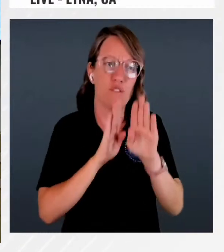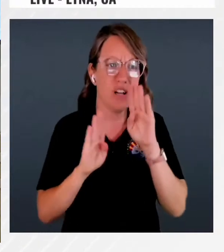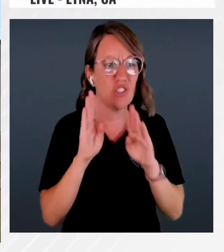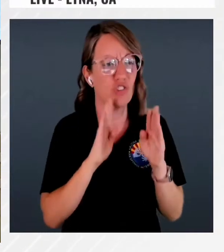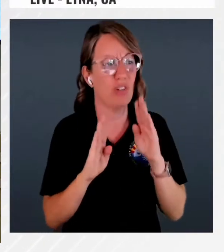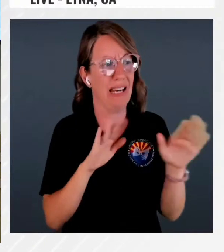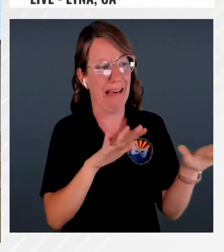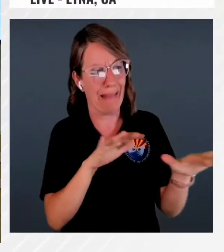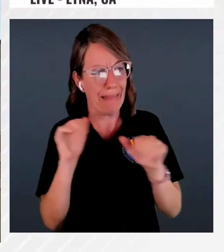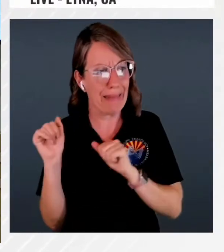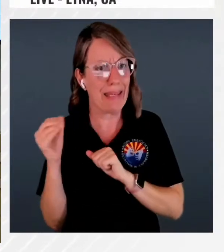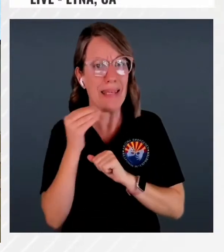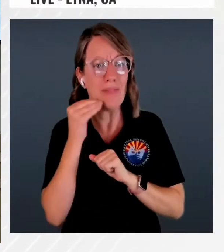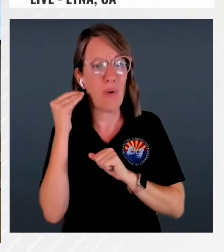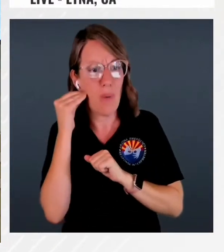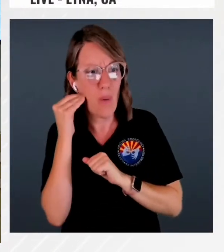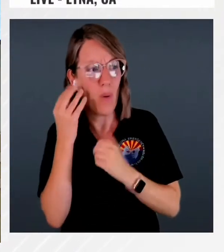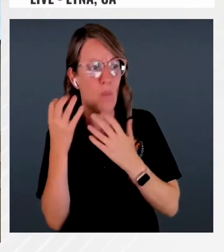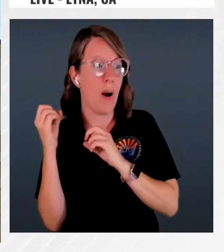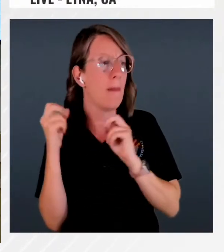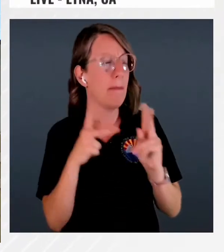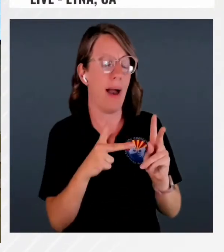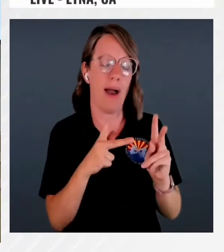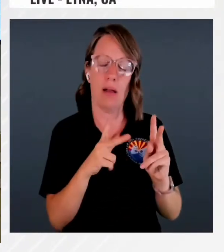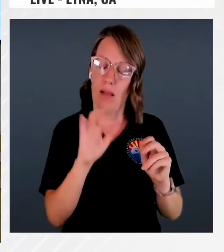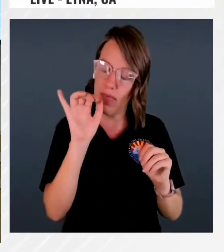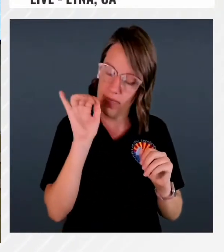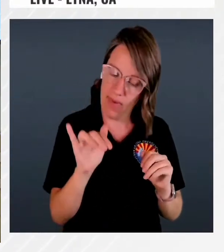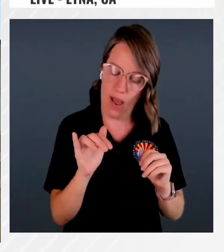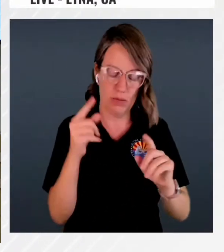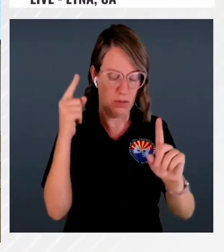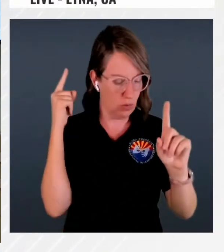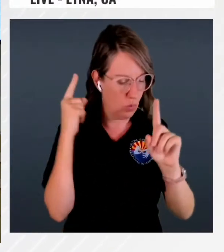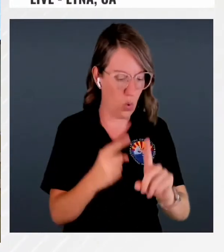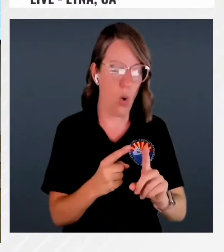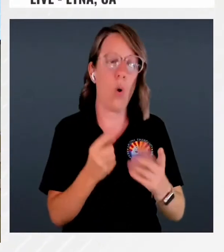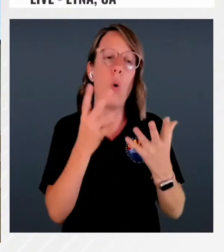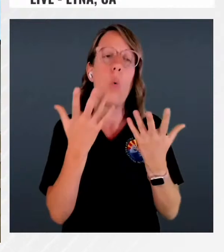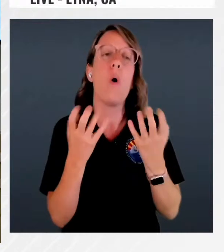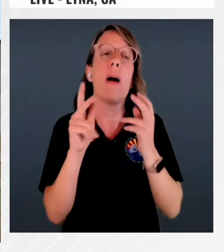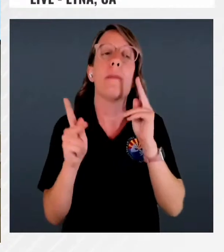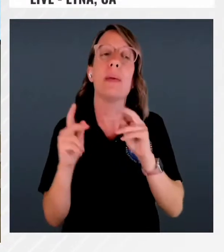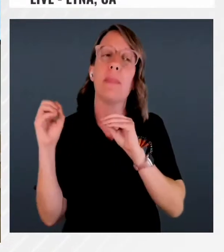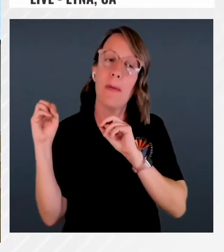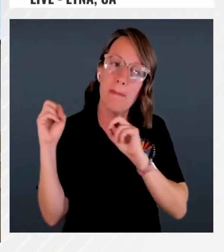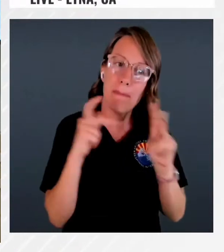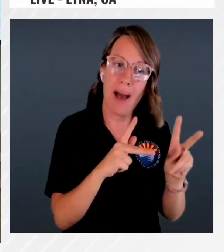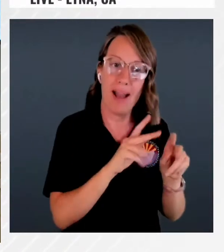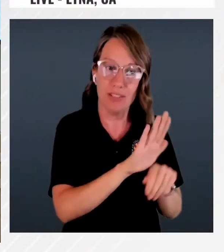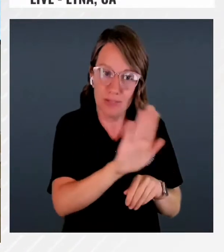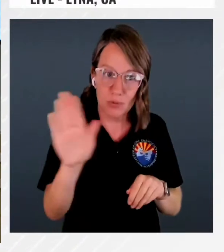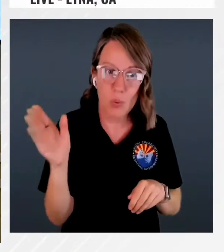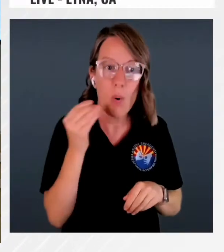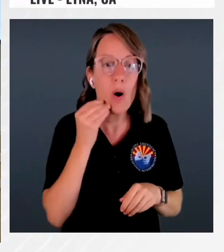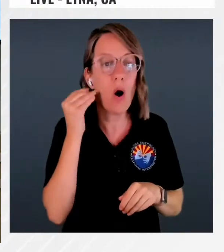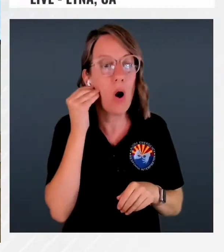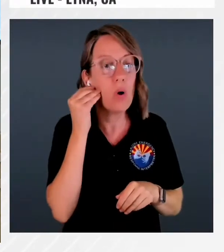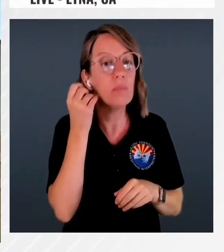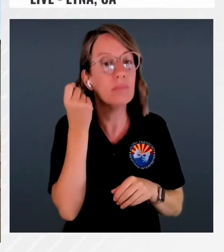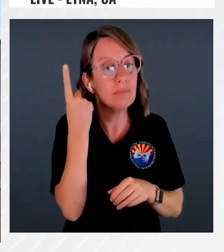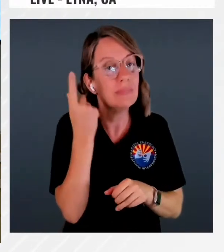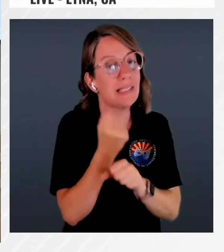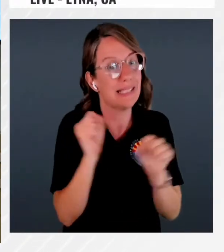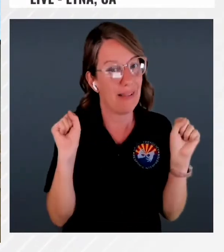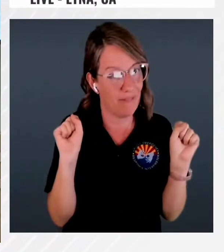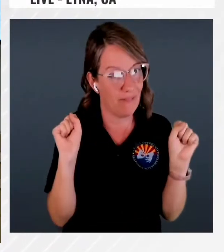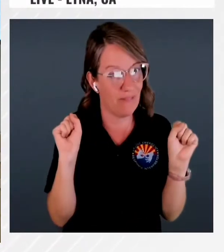our ultimate goal, is to get people back home safely. And that requires us to collaborate with